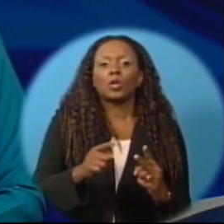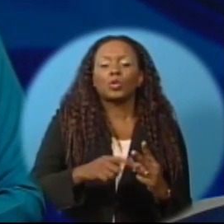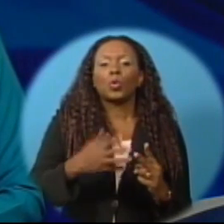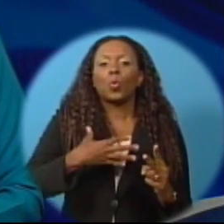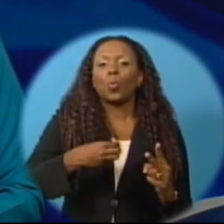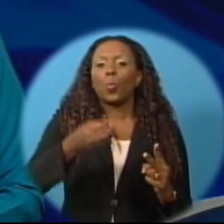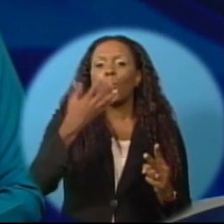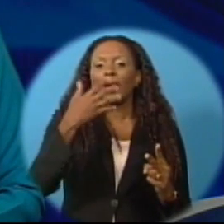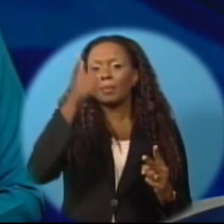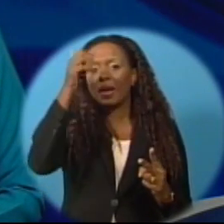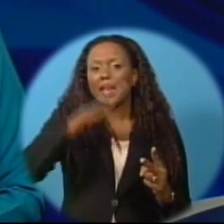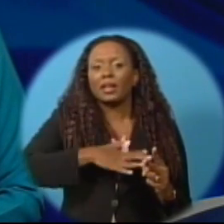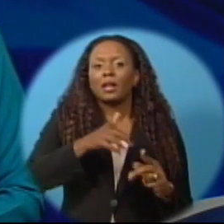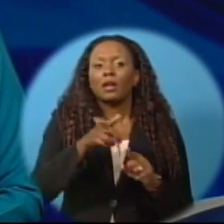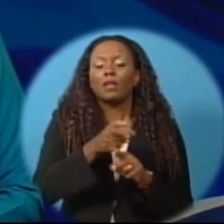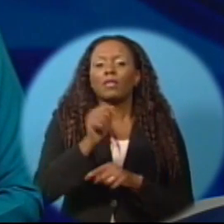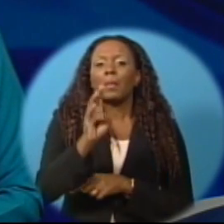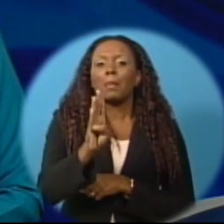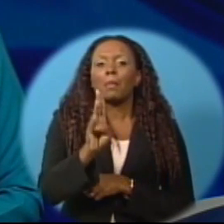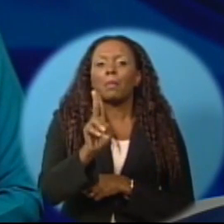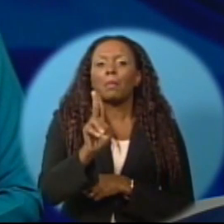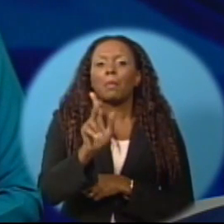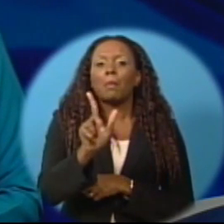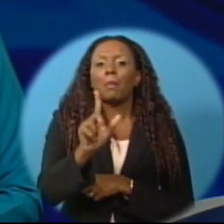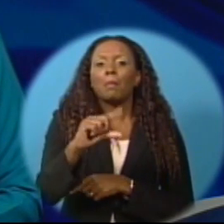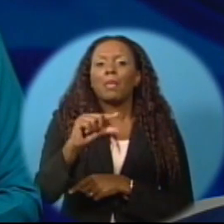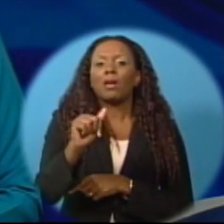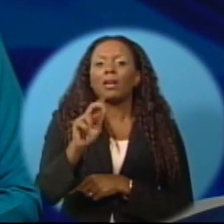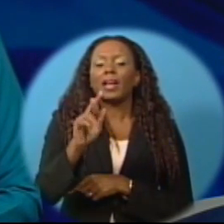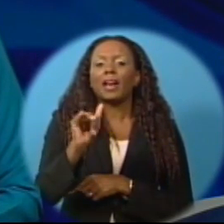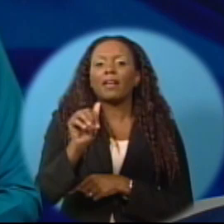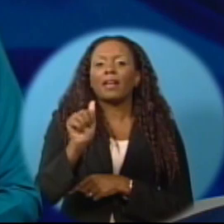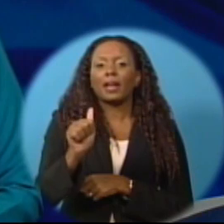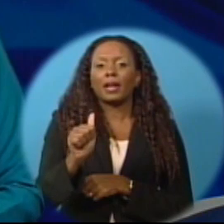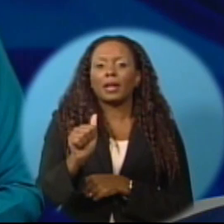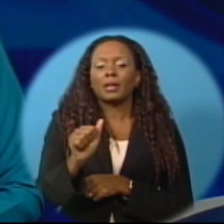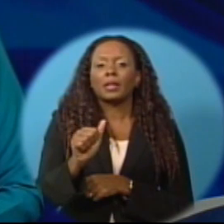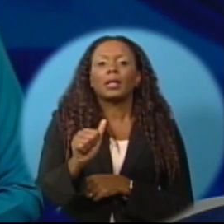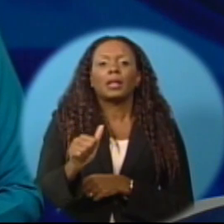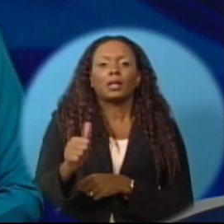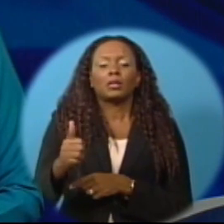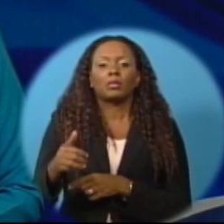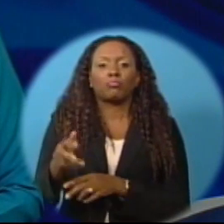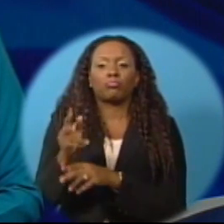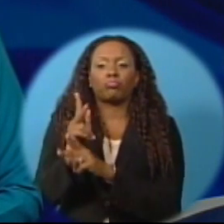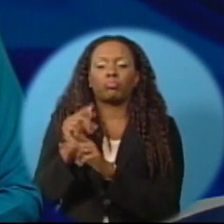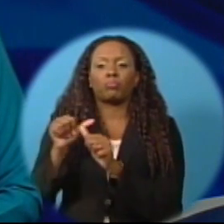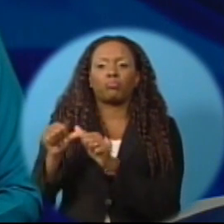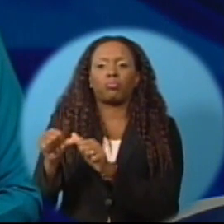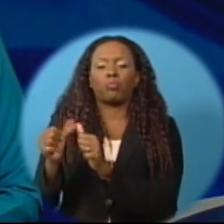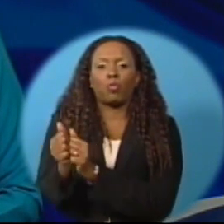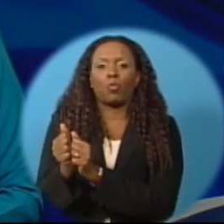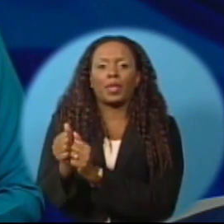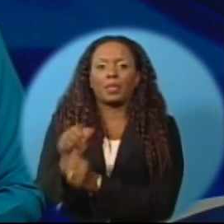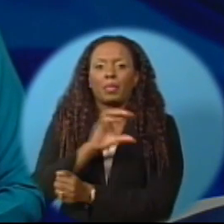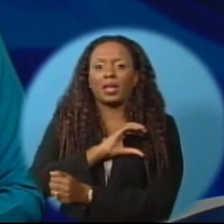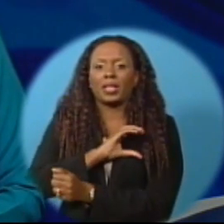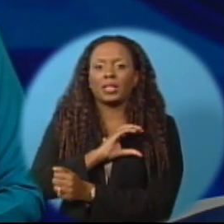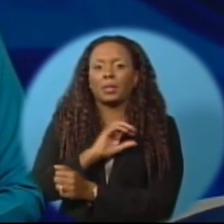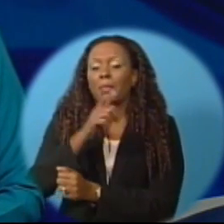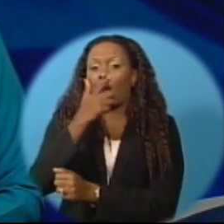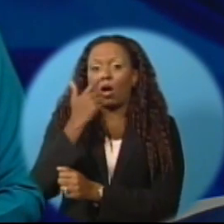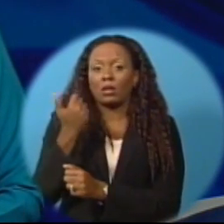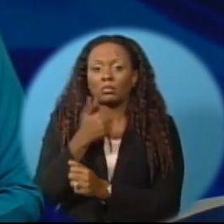2 Bulgarian men of Caucasian descent remain in police custody this evening, being questioned in connection with the scam.